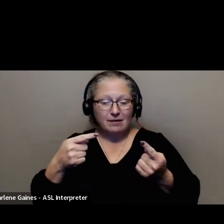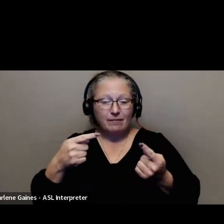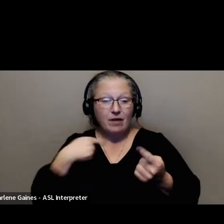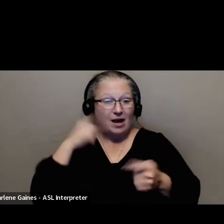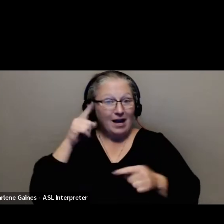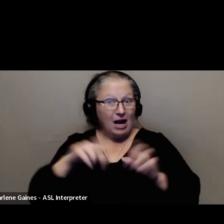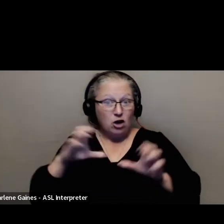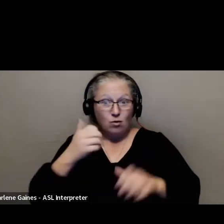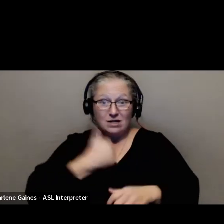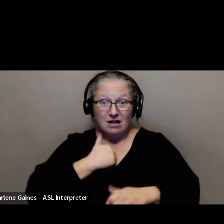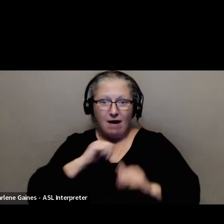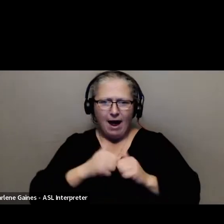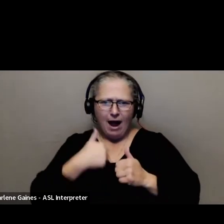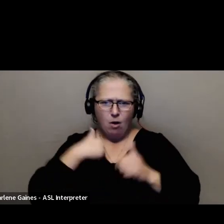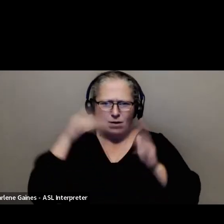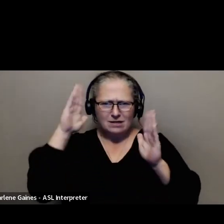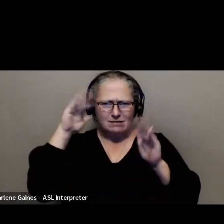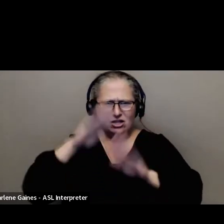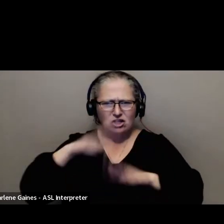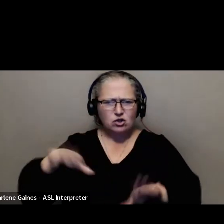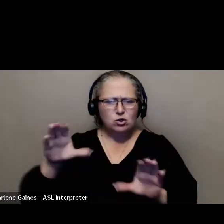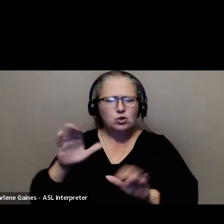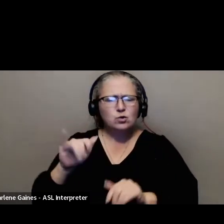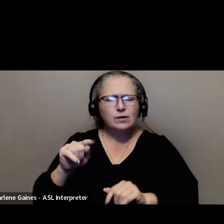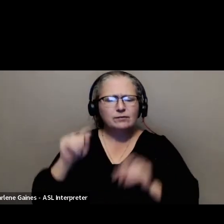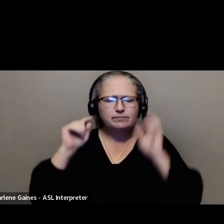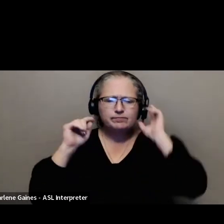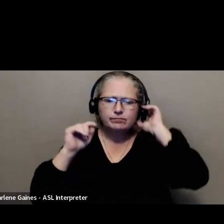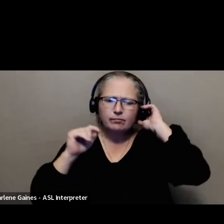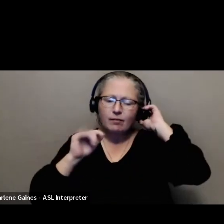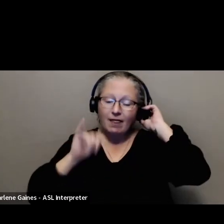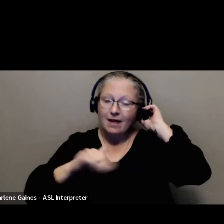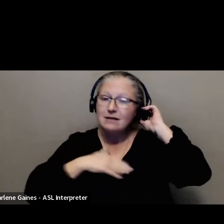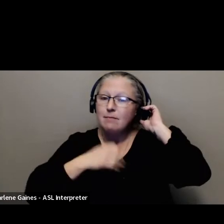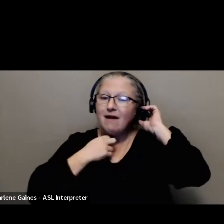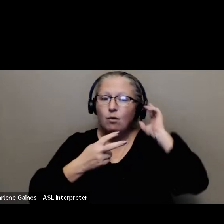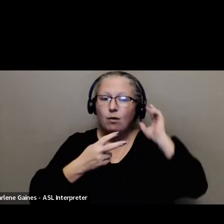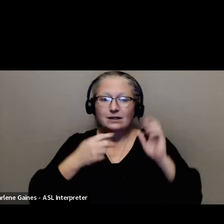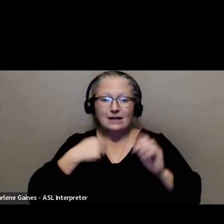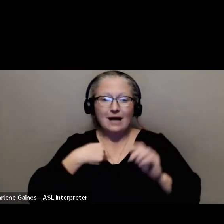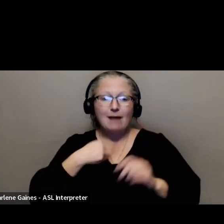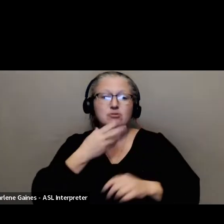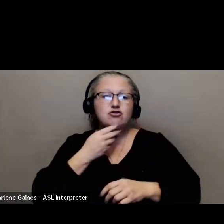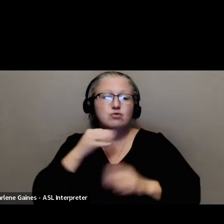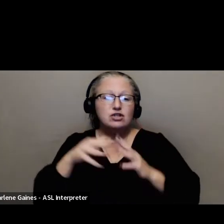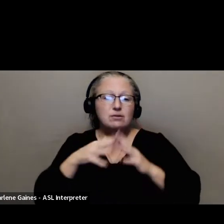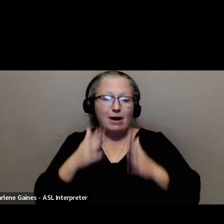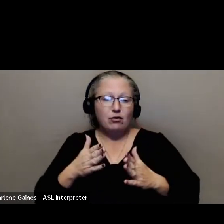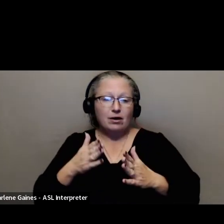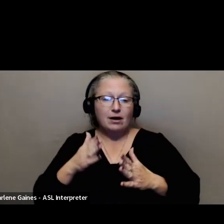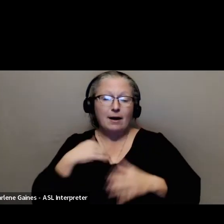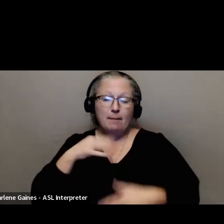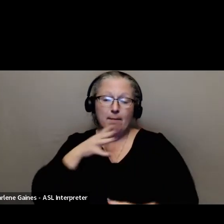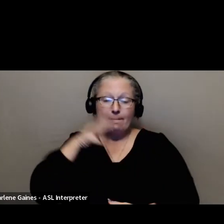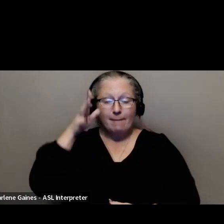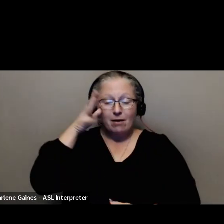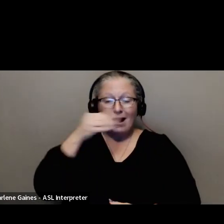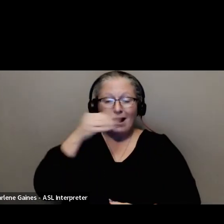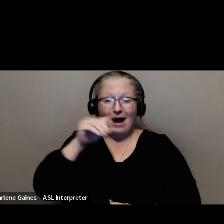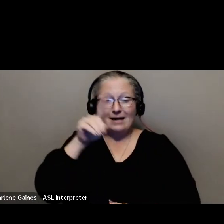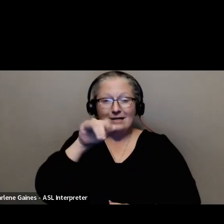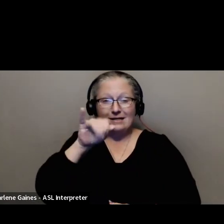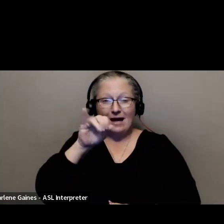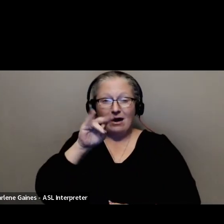do it ourselves, how can we expect our kids to do it? Here's my voice. I'm a Jewish American, a parent, and a